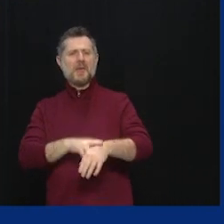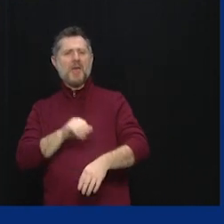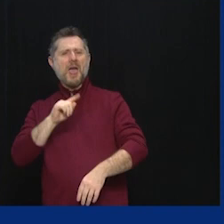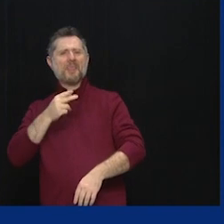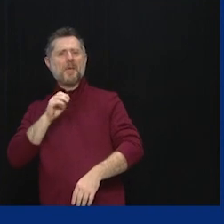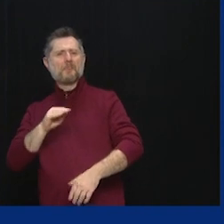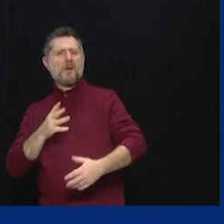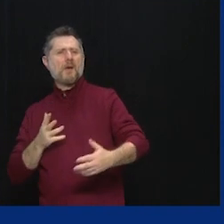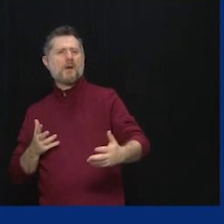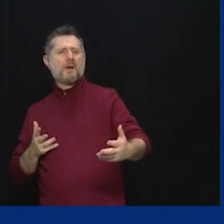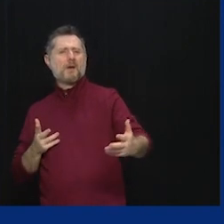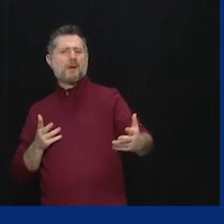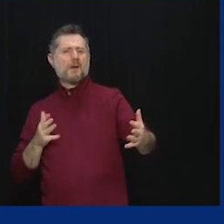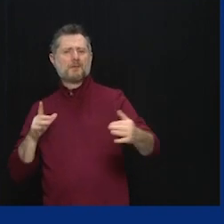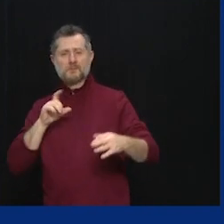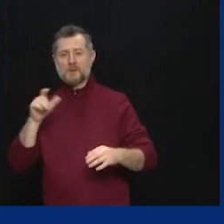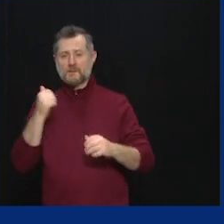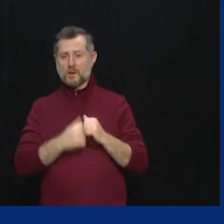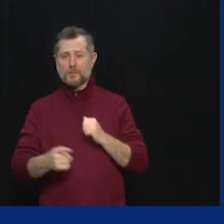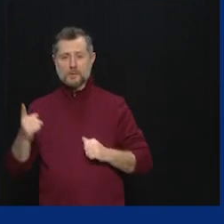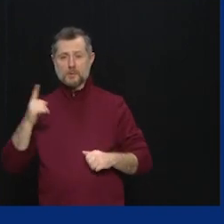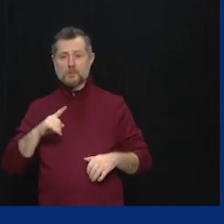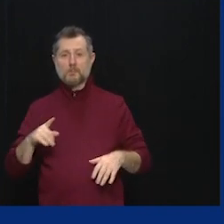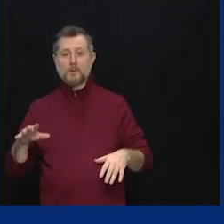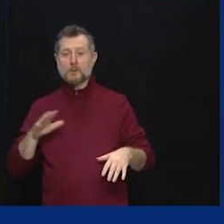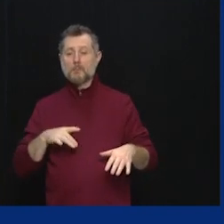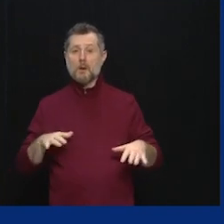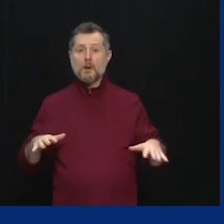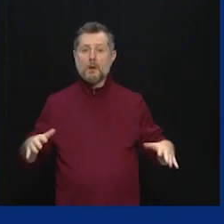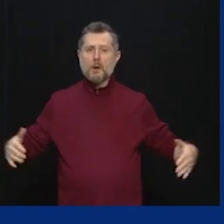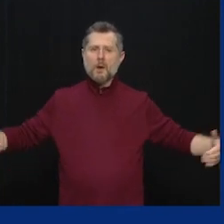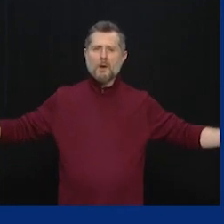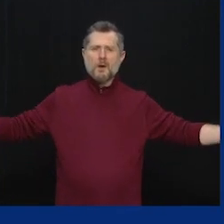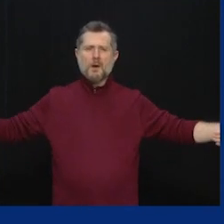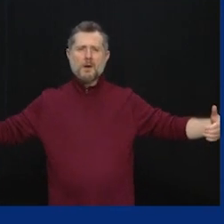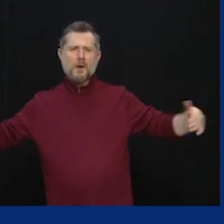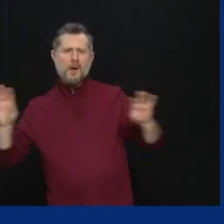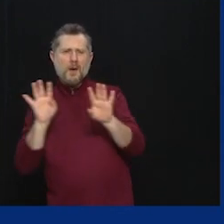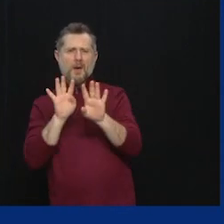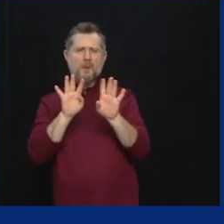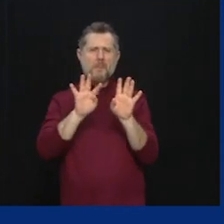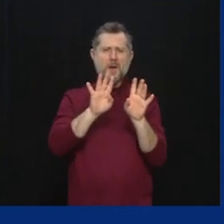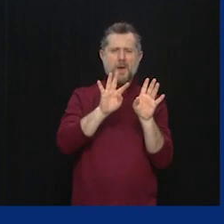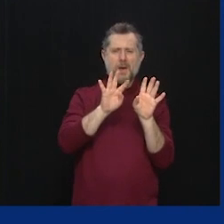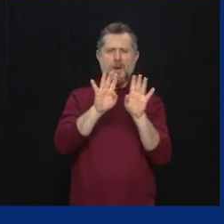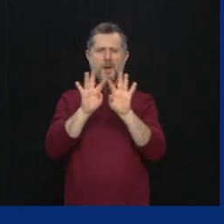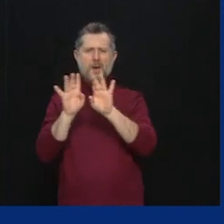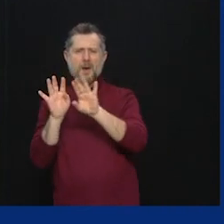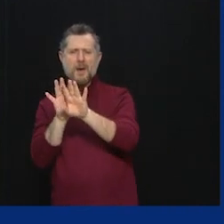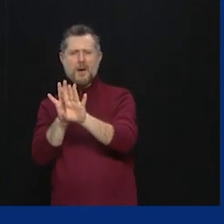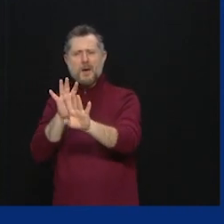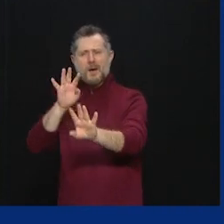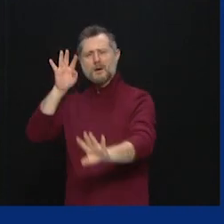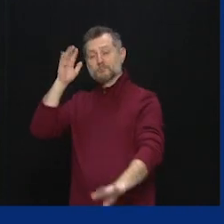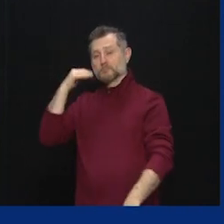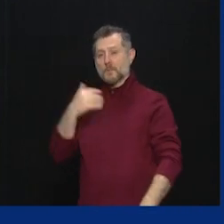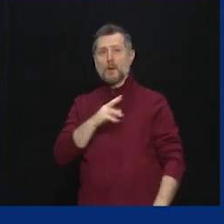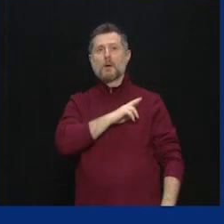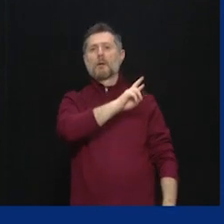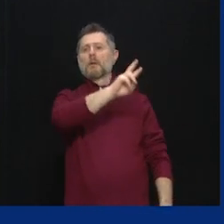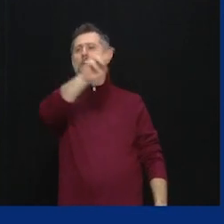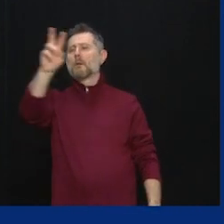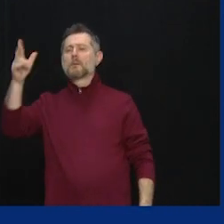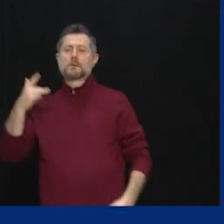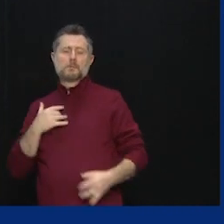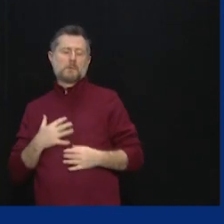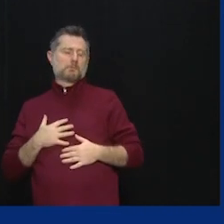sang along. And it was a beautiful reminder of the fact that despite the political discourse that goes on in